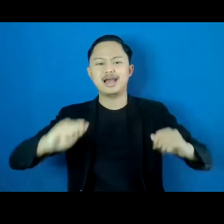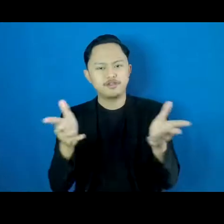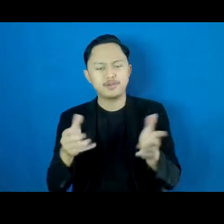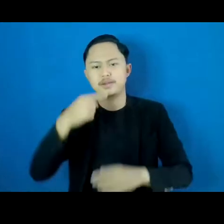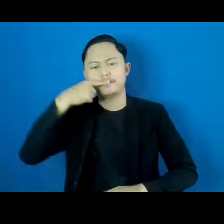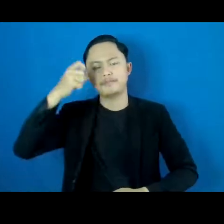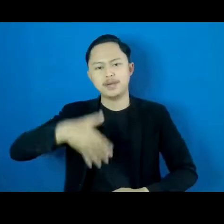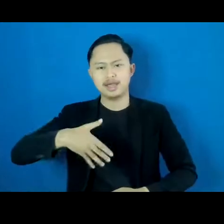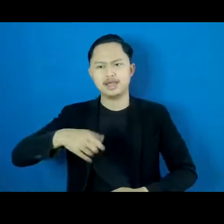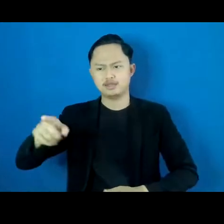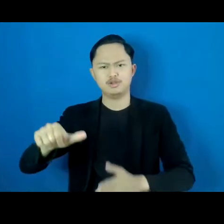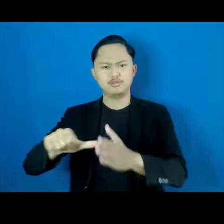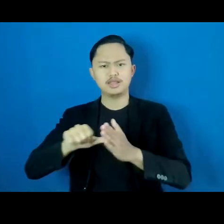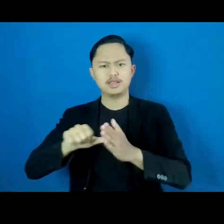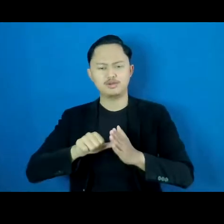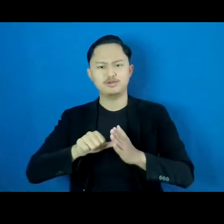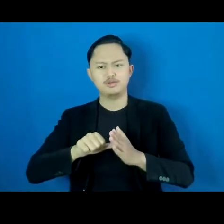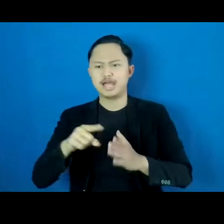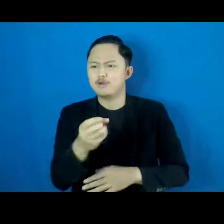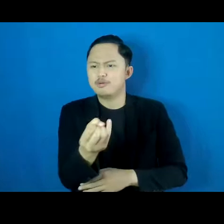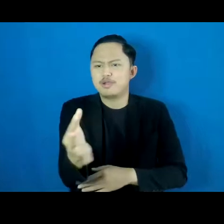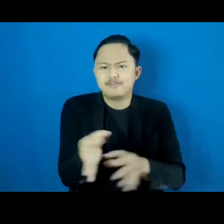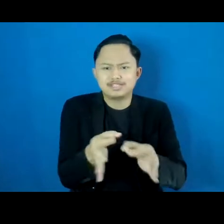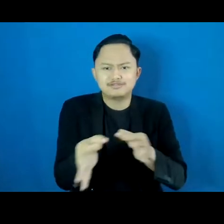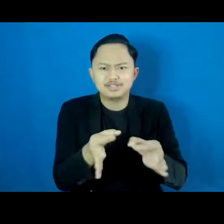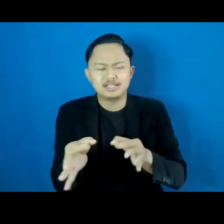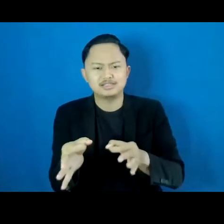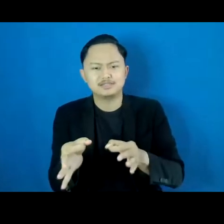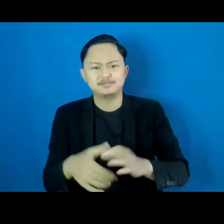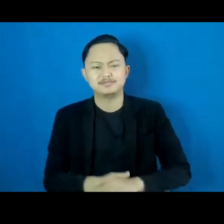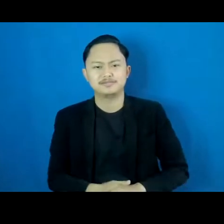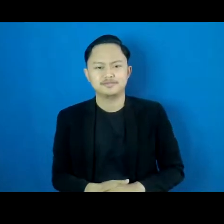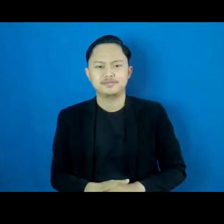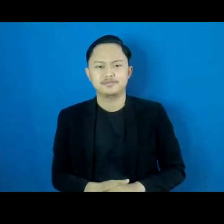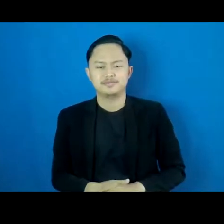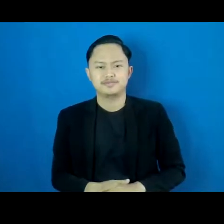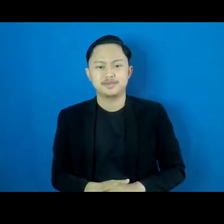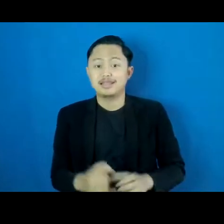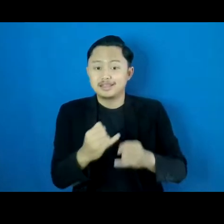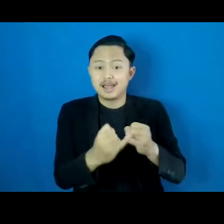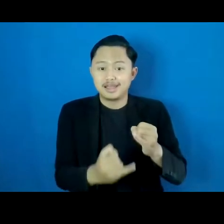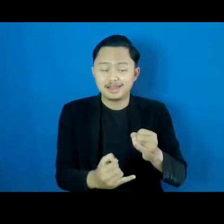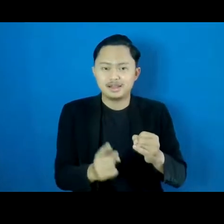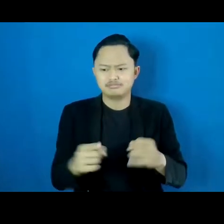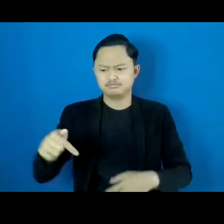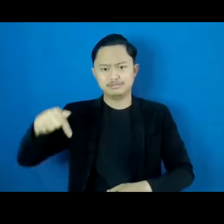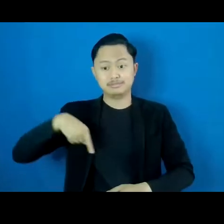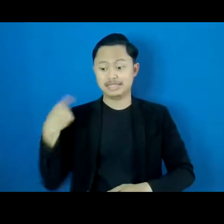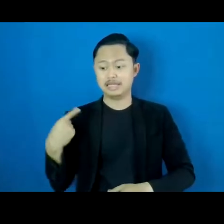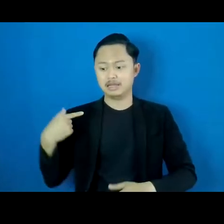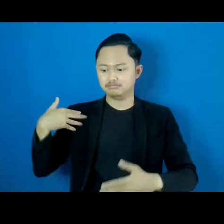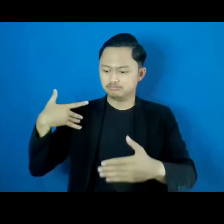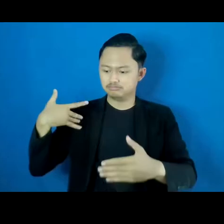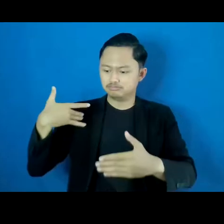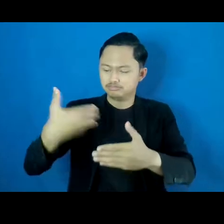its climate financing facilities or CFF. Luckily, the help did not end there. Later on, many